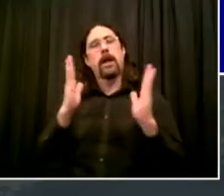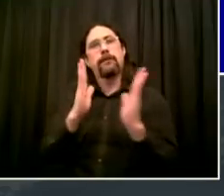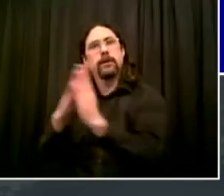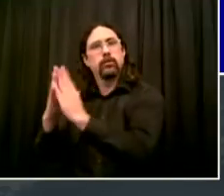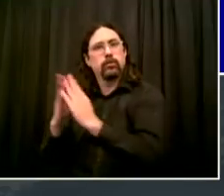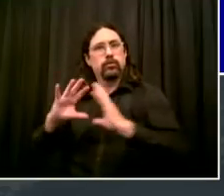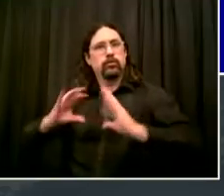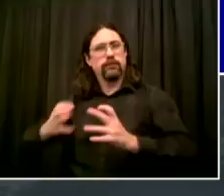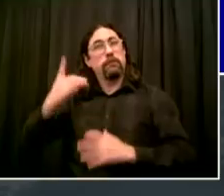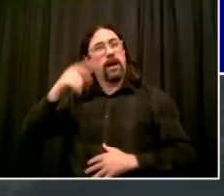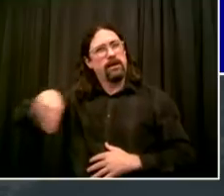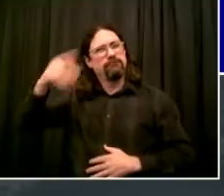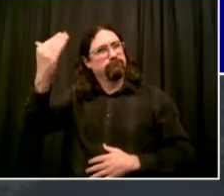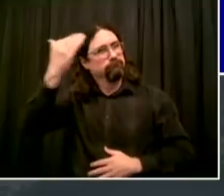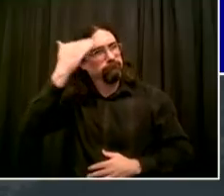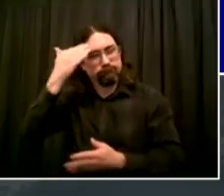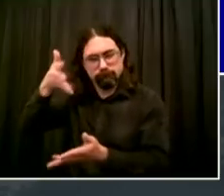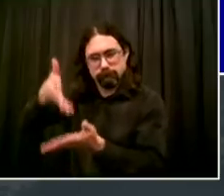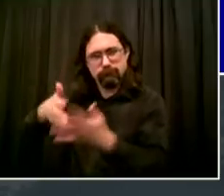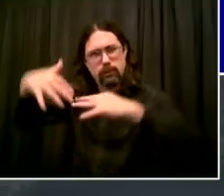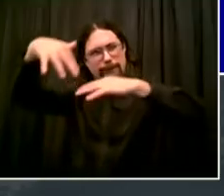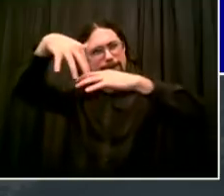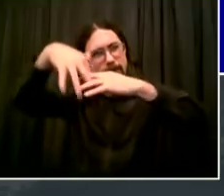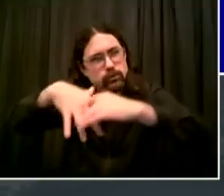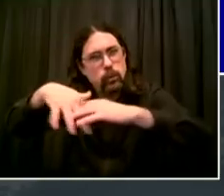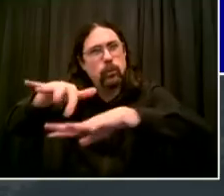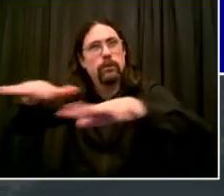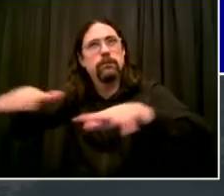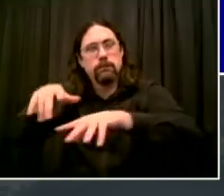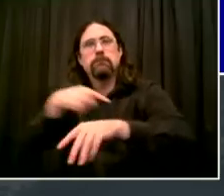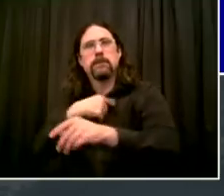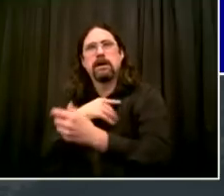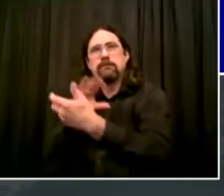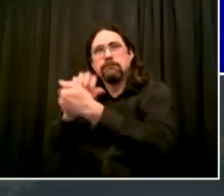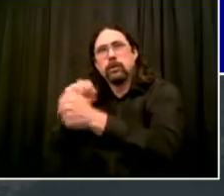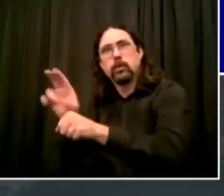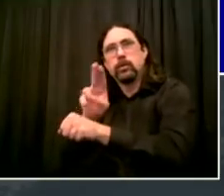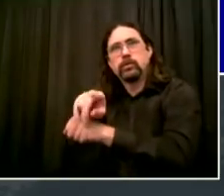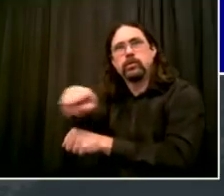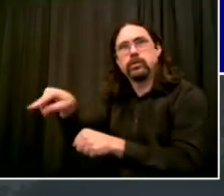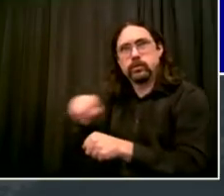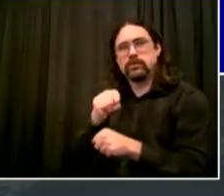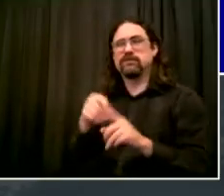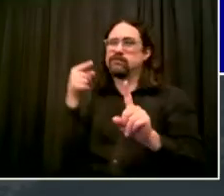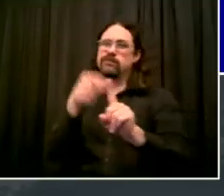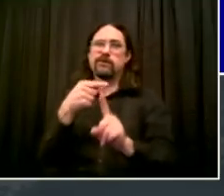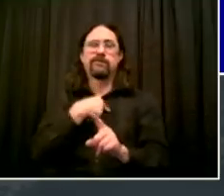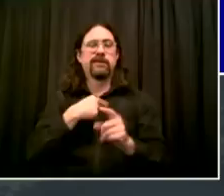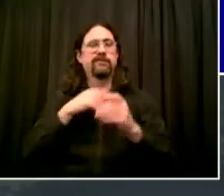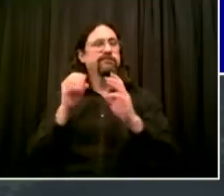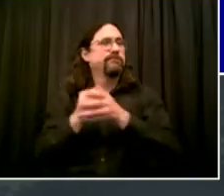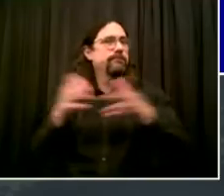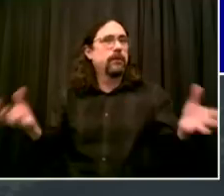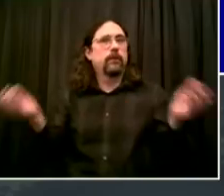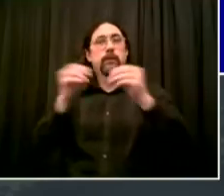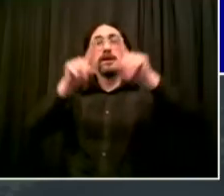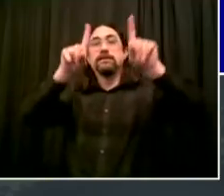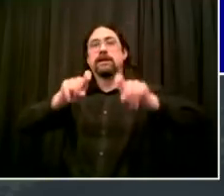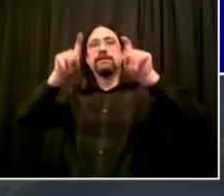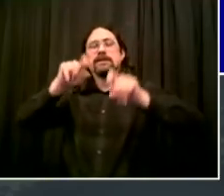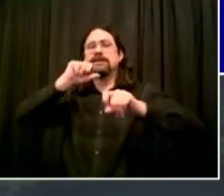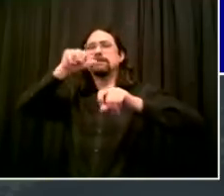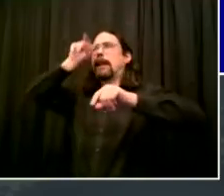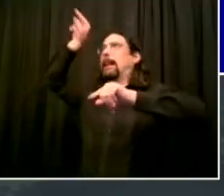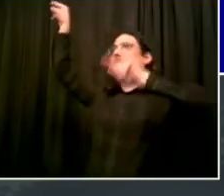and more healthcare to the grassroots. There'll be 15 to 20 new sites coming in the next few weeks through community-based